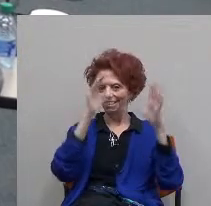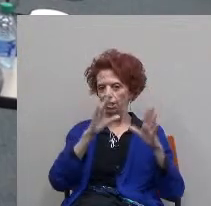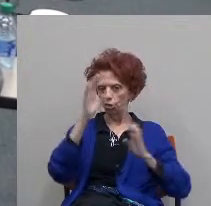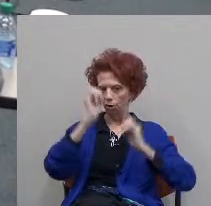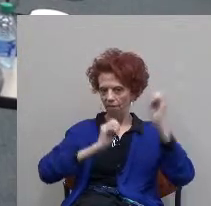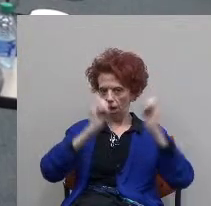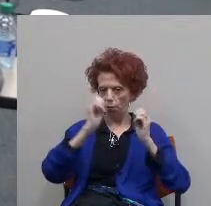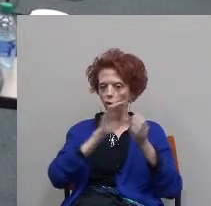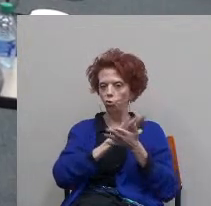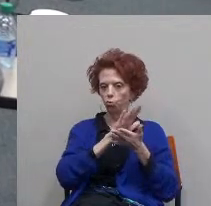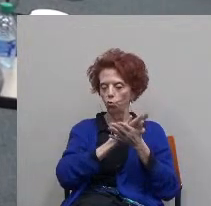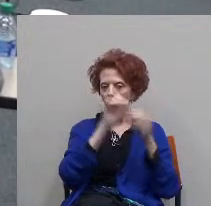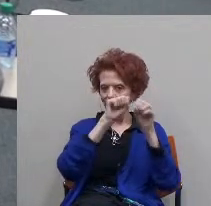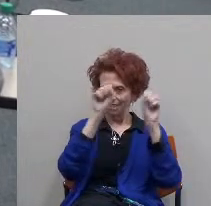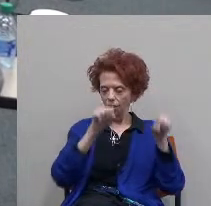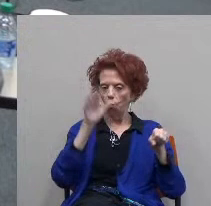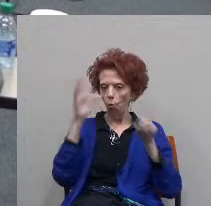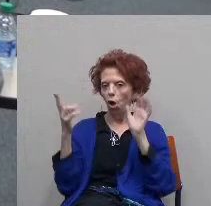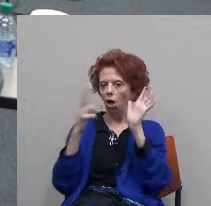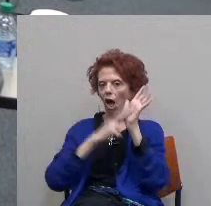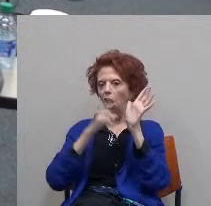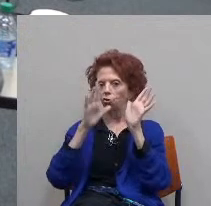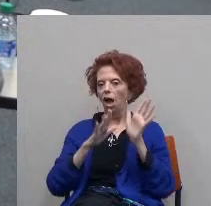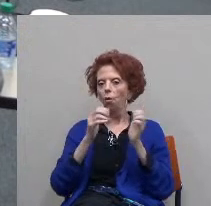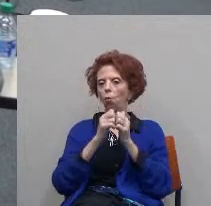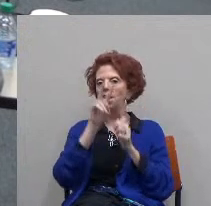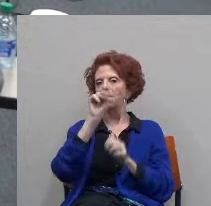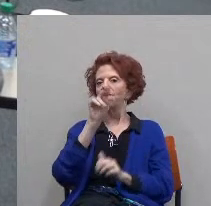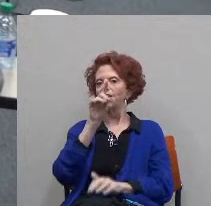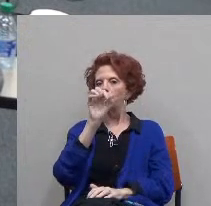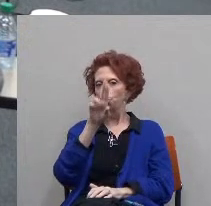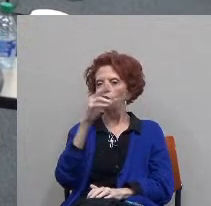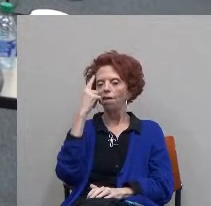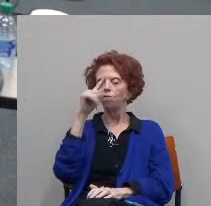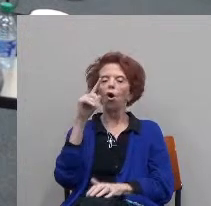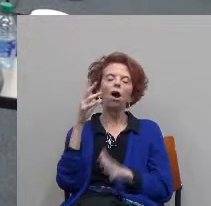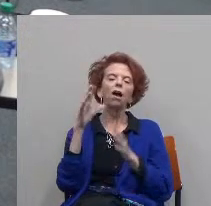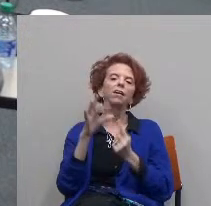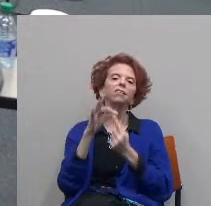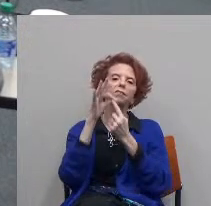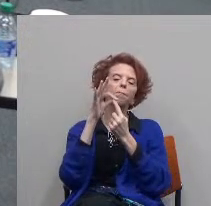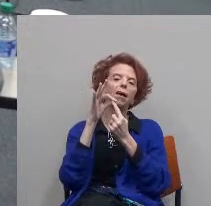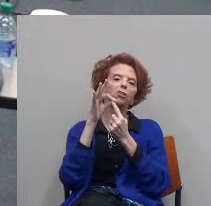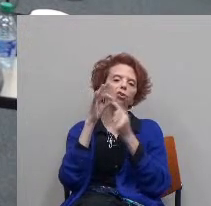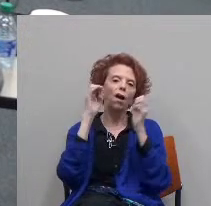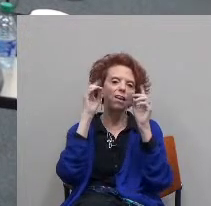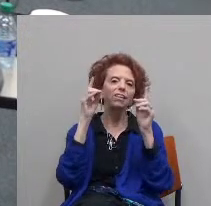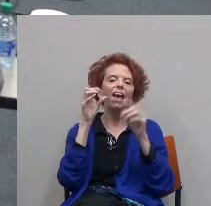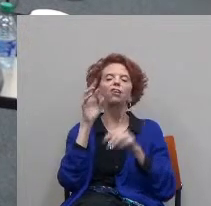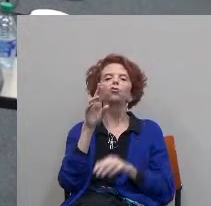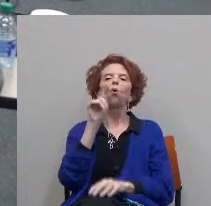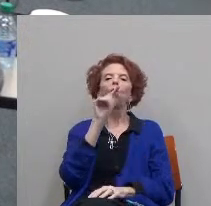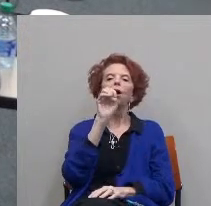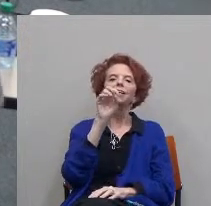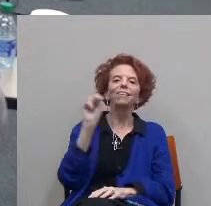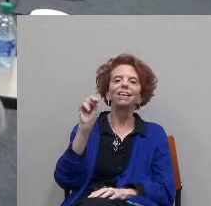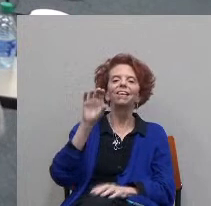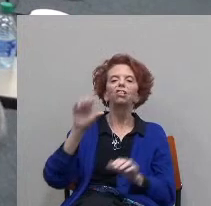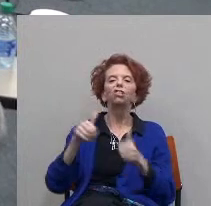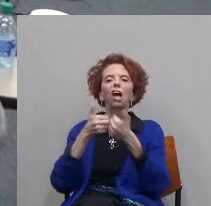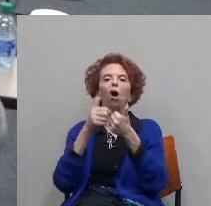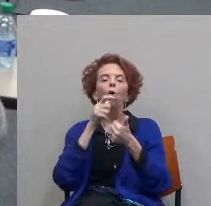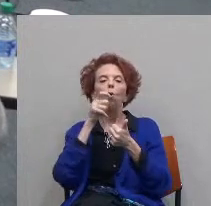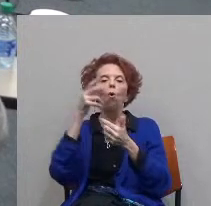school systems will contract with a vendor for special education services or things like Teen Challenge, who employ